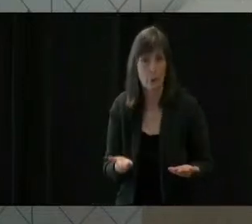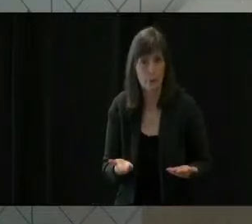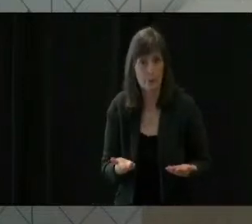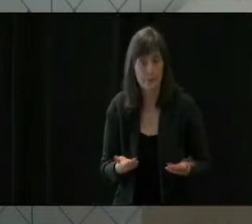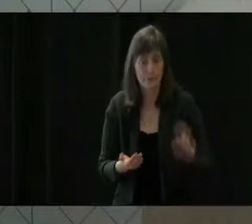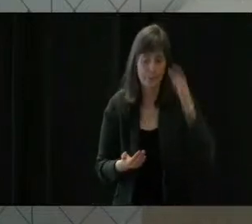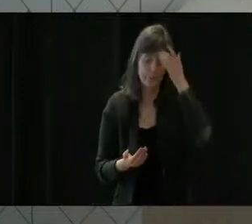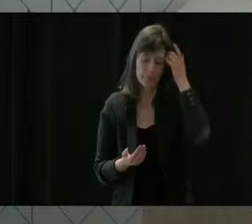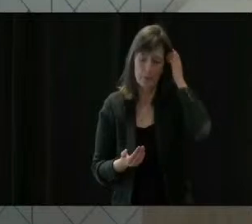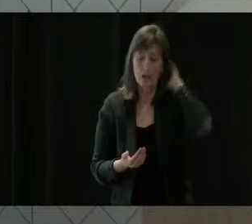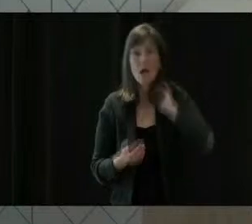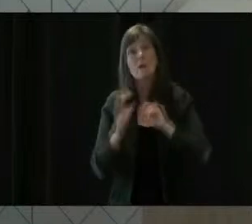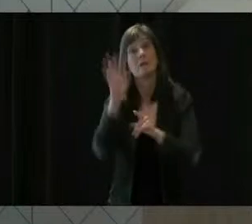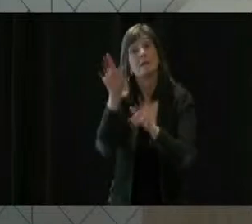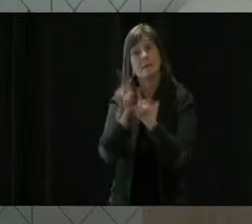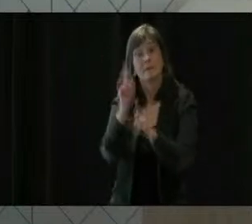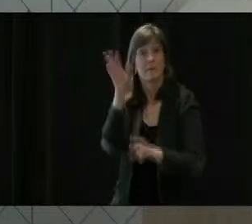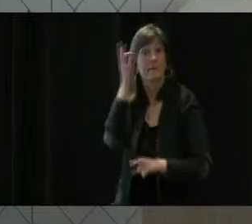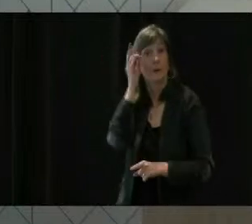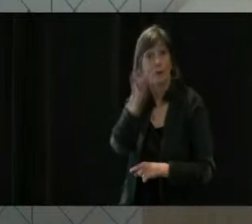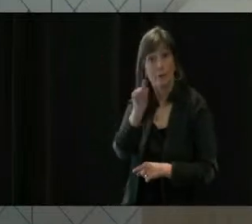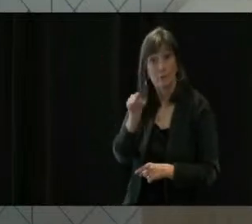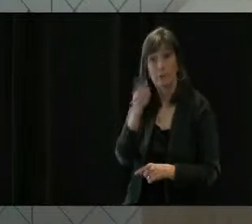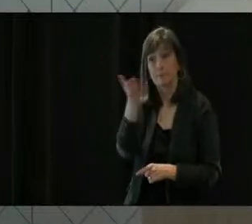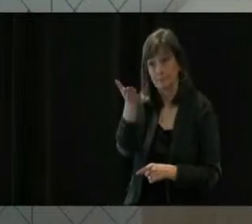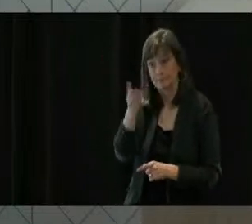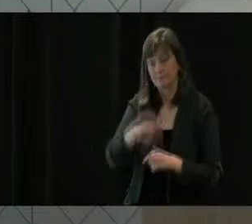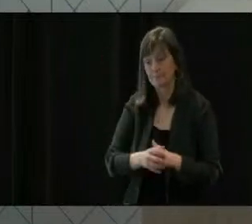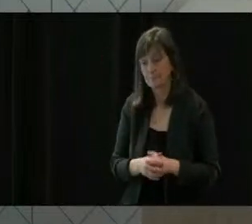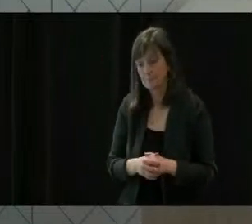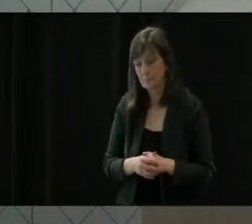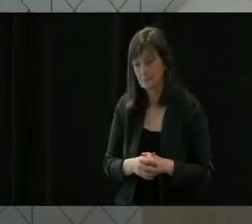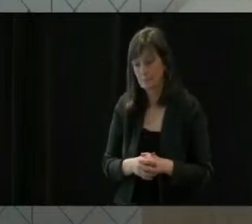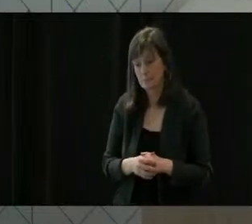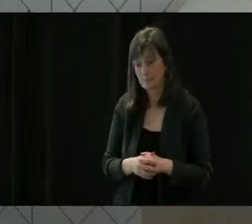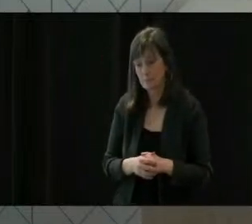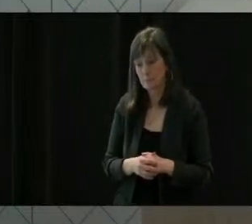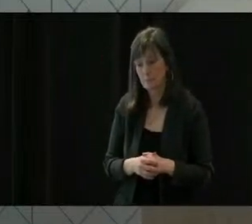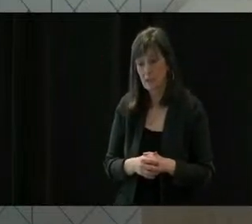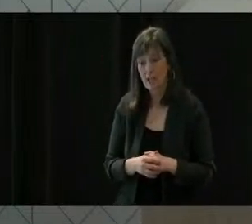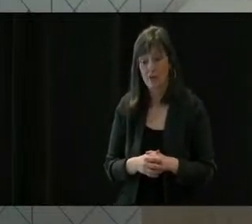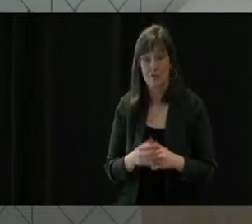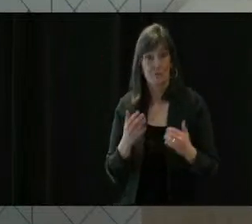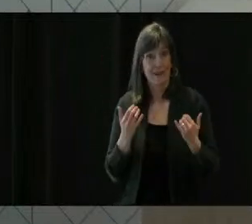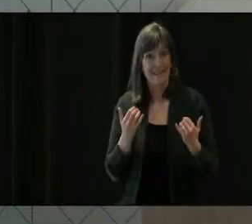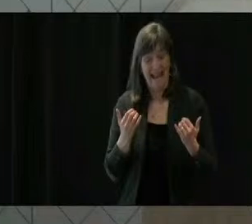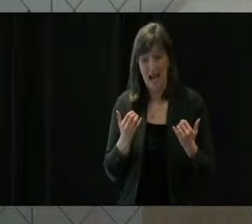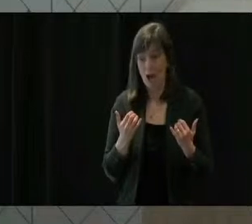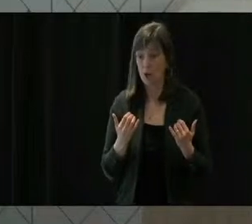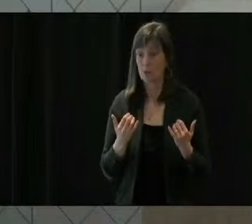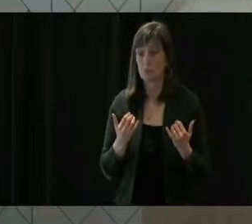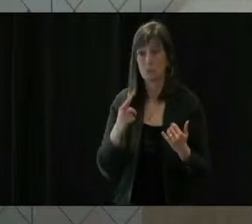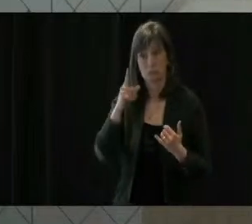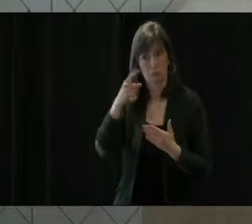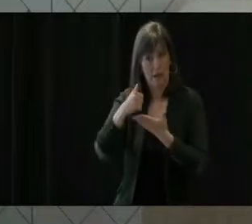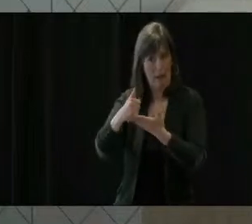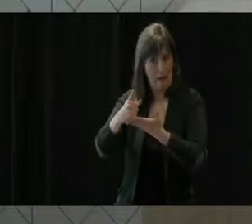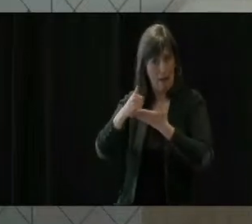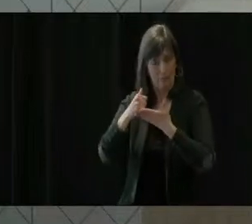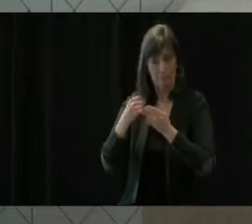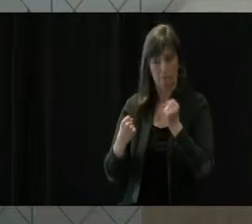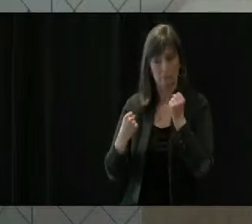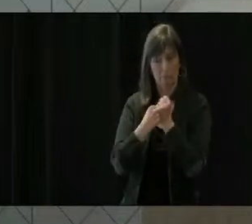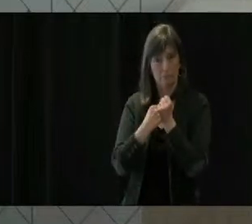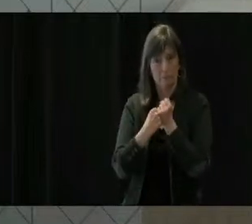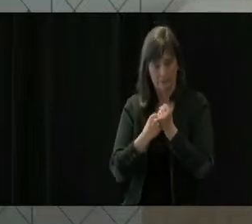With respect to the federal government, the federal government has just taken us through, and we're not quite there yet, a